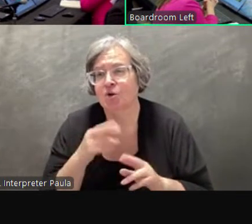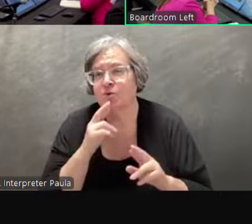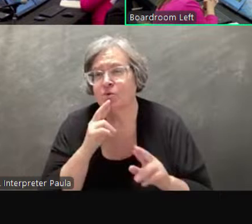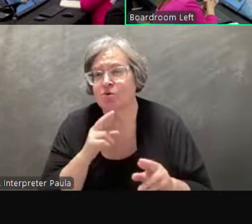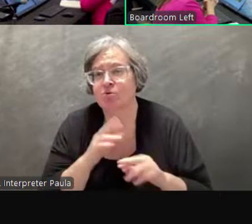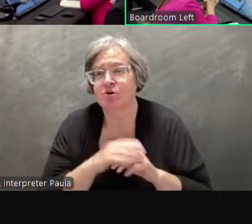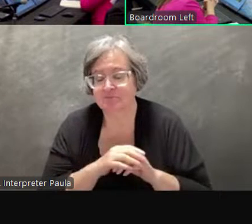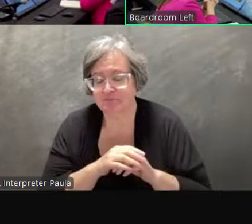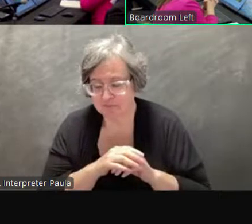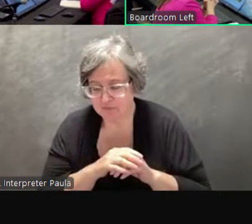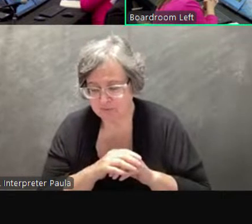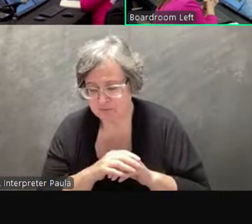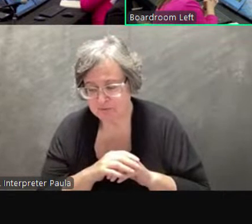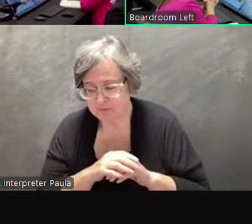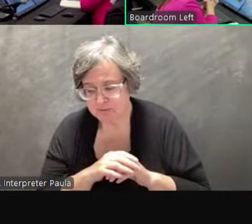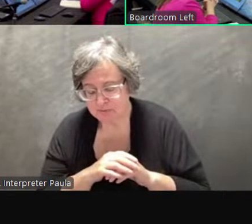ago.